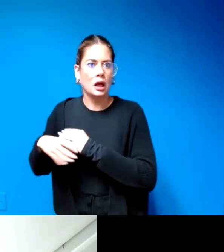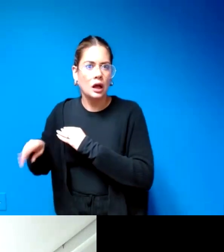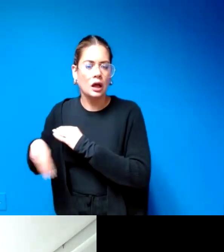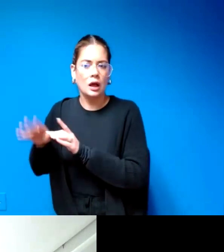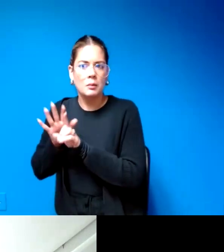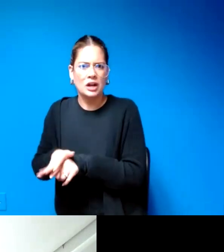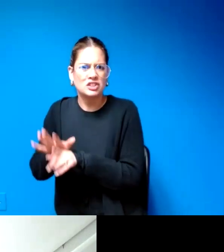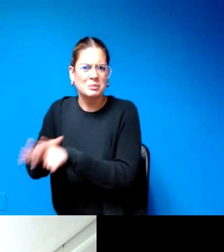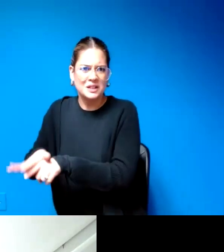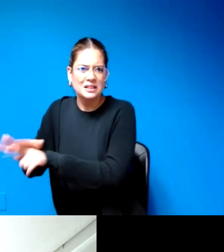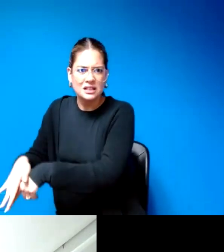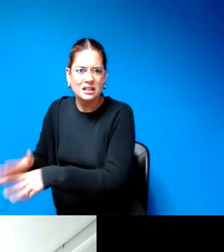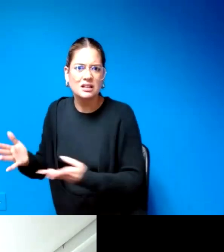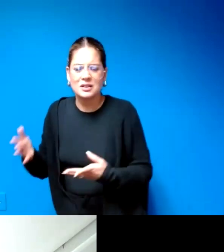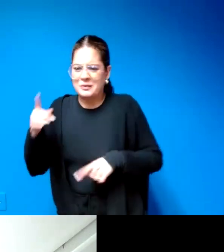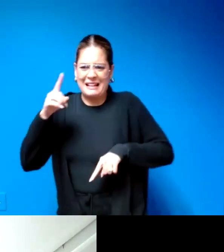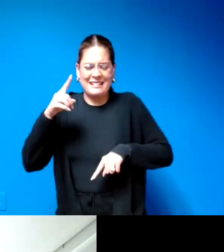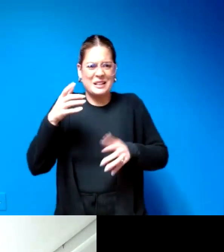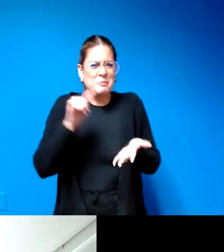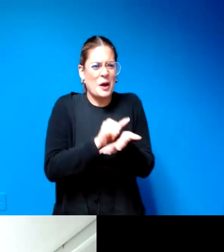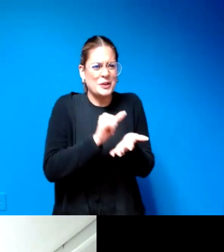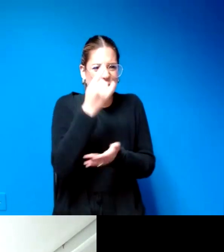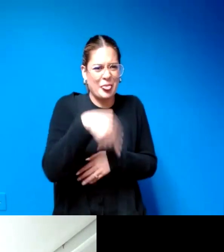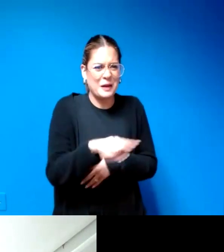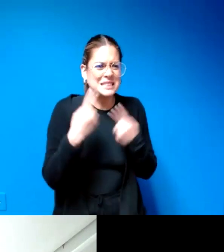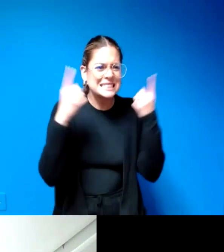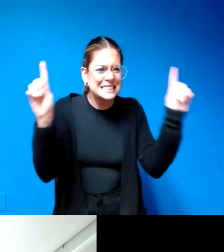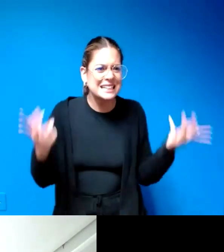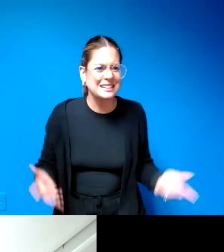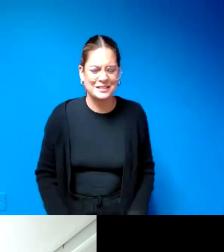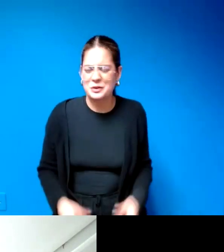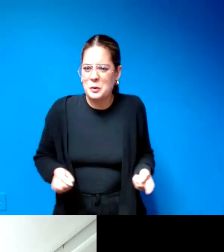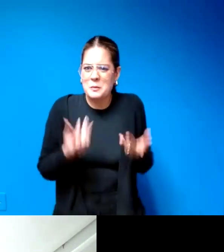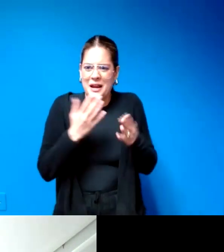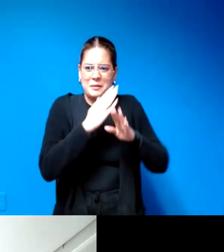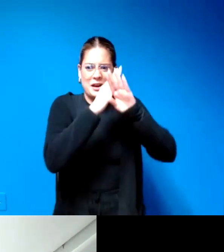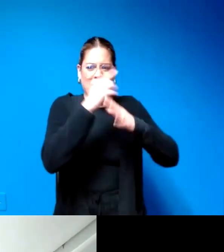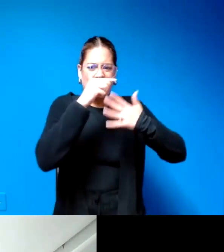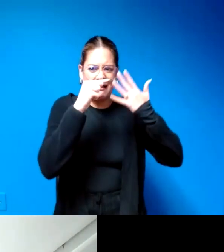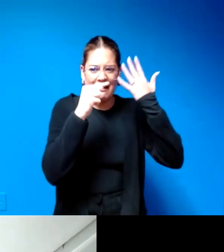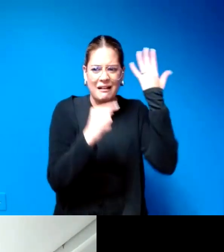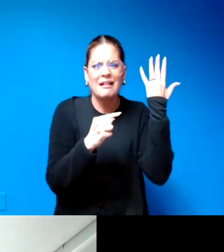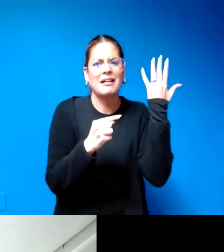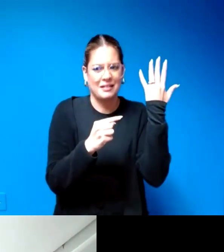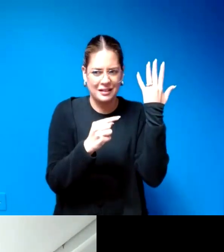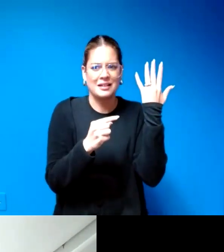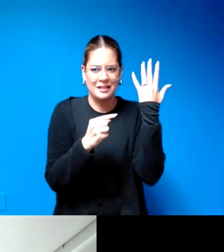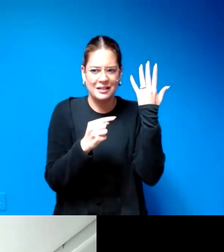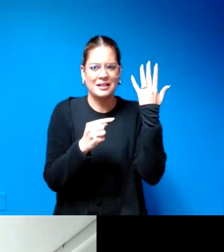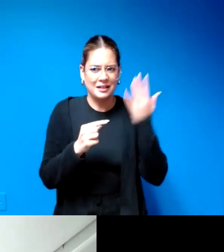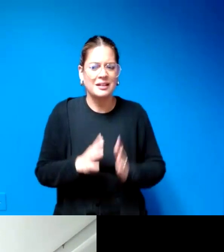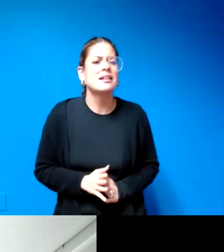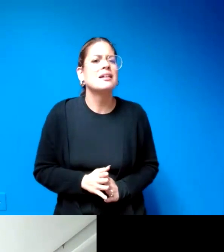makes it almost impossible for them to be successful. So there are all these barriers. And I noticed this in my job